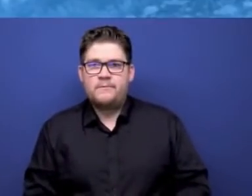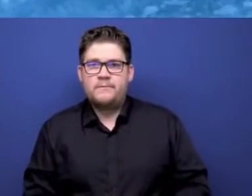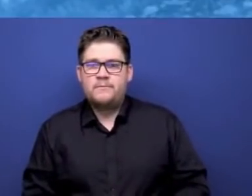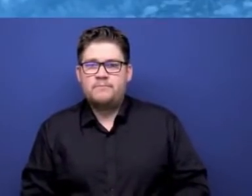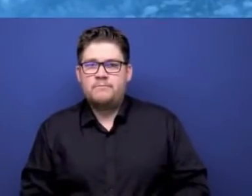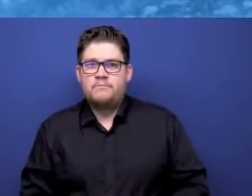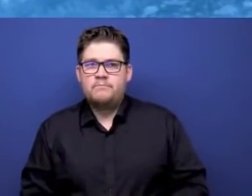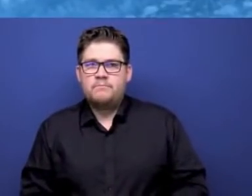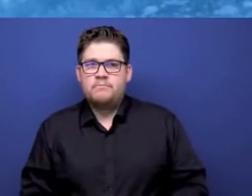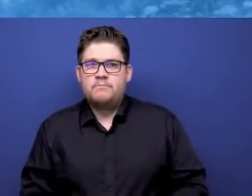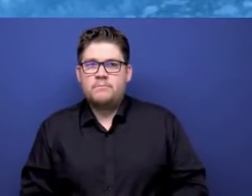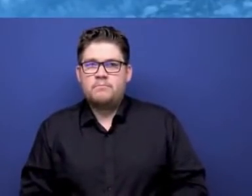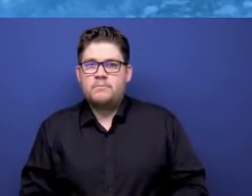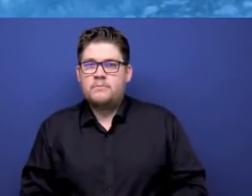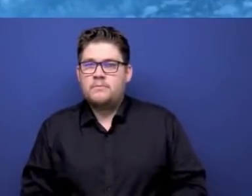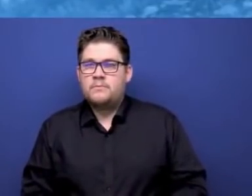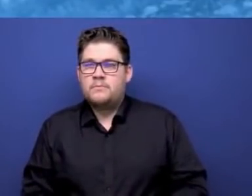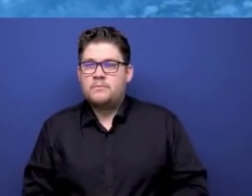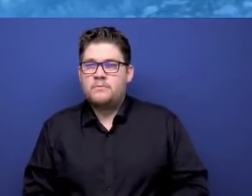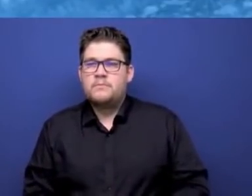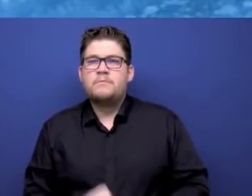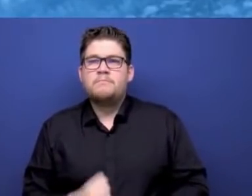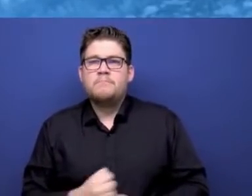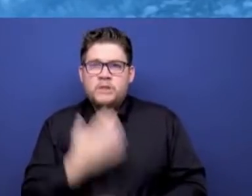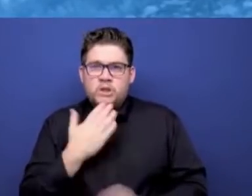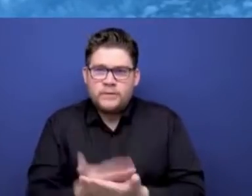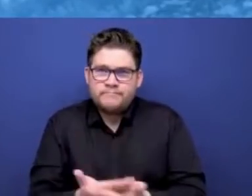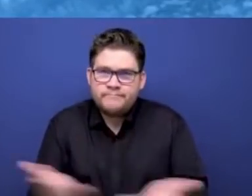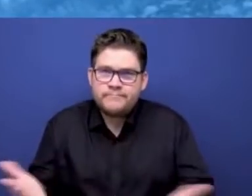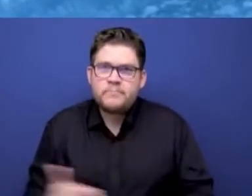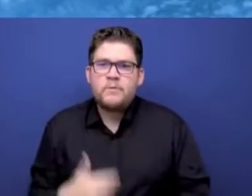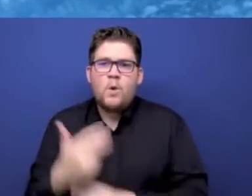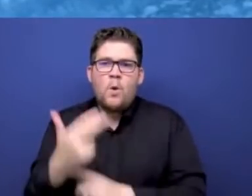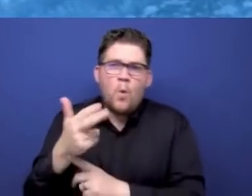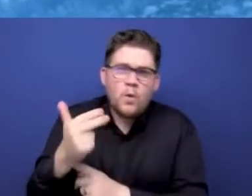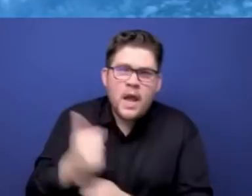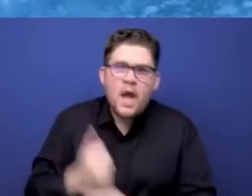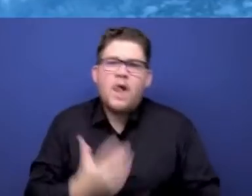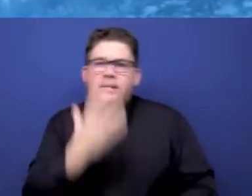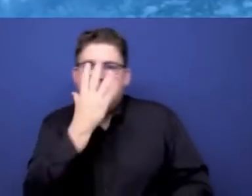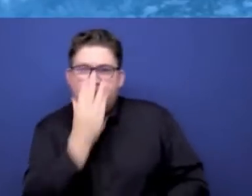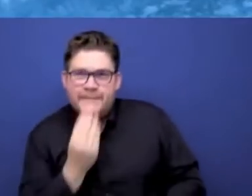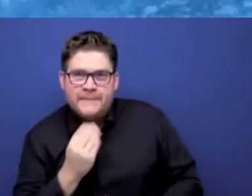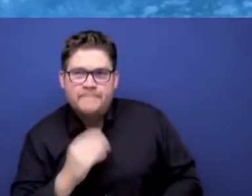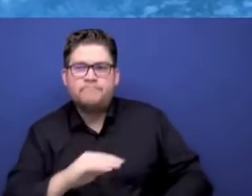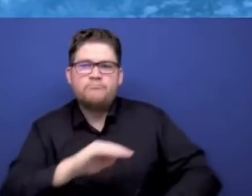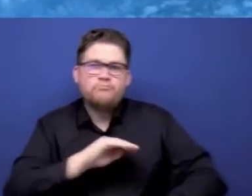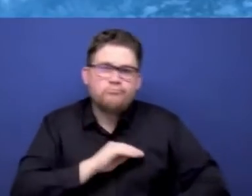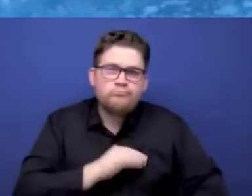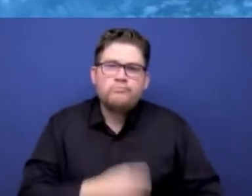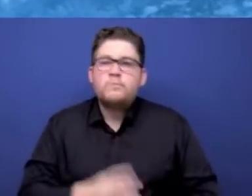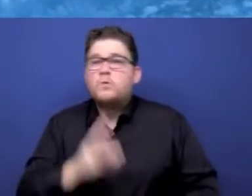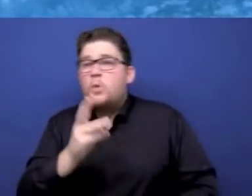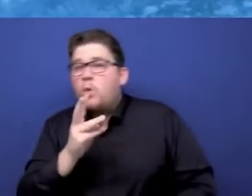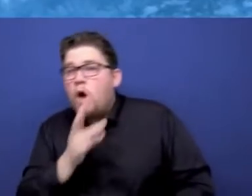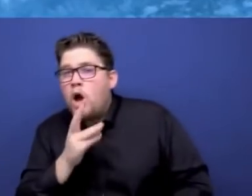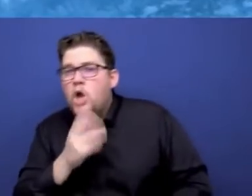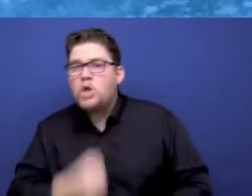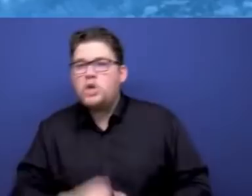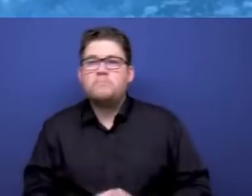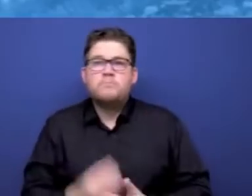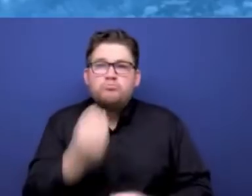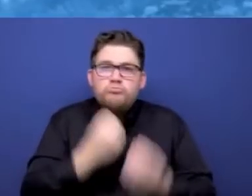places possible during their deployment with us, drinking lots of fluids and eating well, because it's very demanding work,